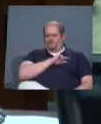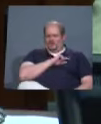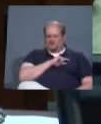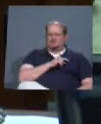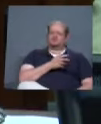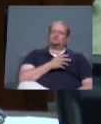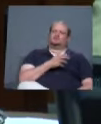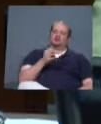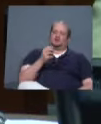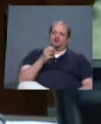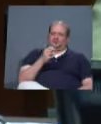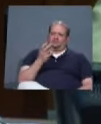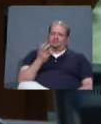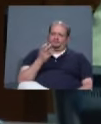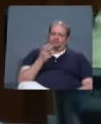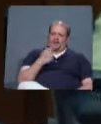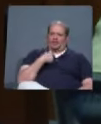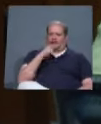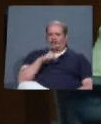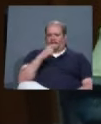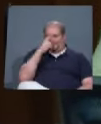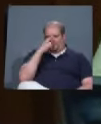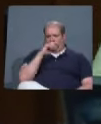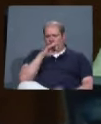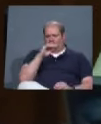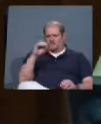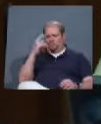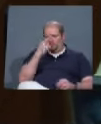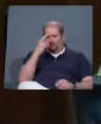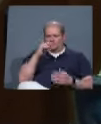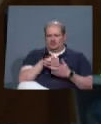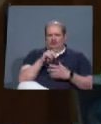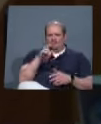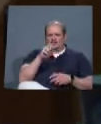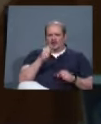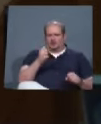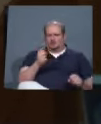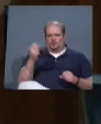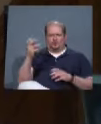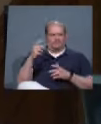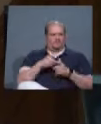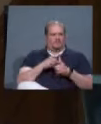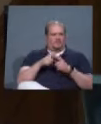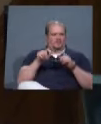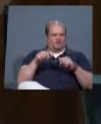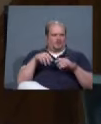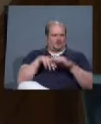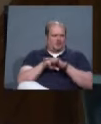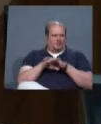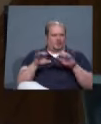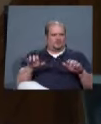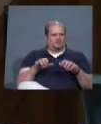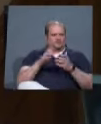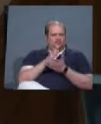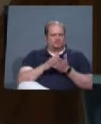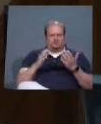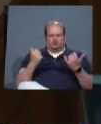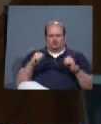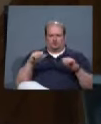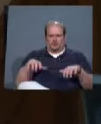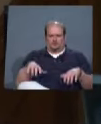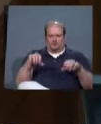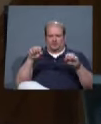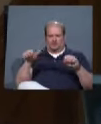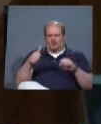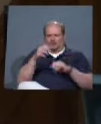which I can think of no reason he wouldn't be except the tires are removed, then we can go in and we can do some action to try to take him.